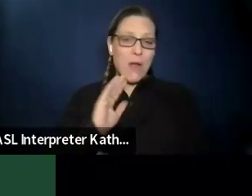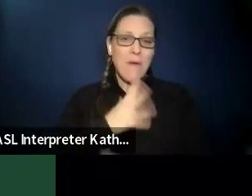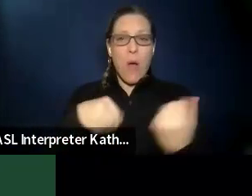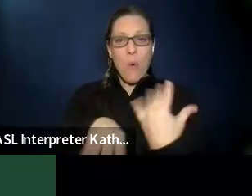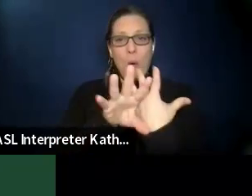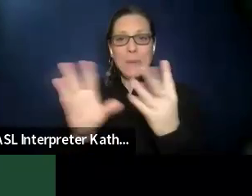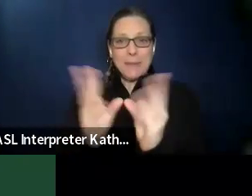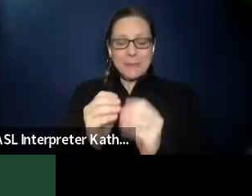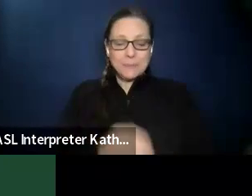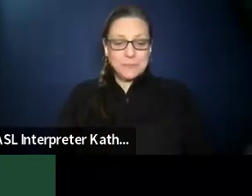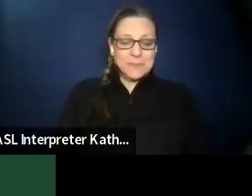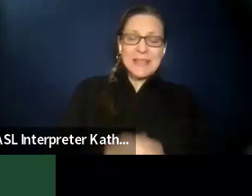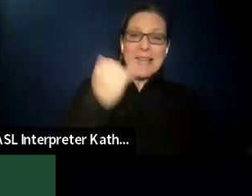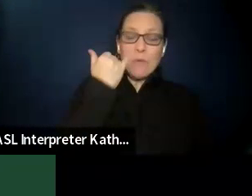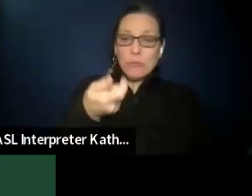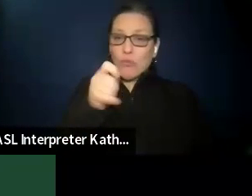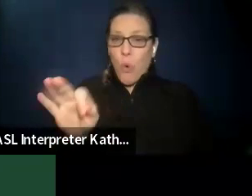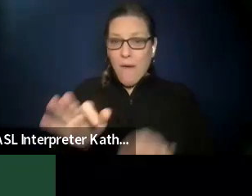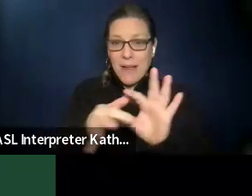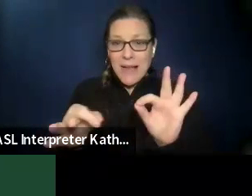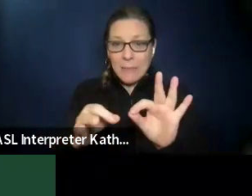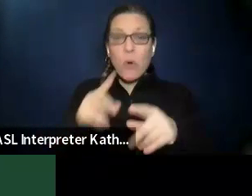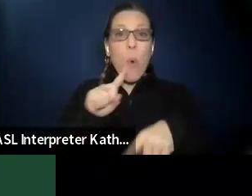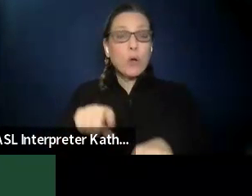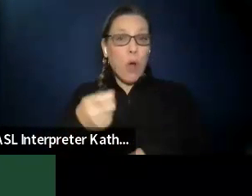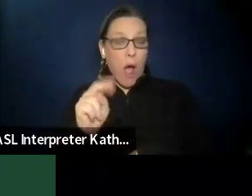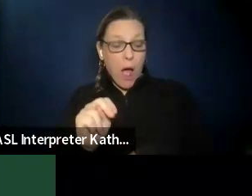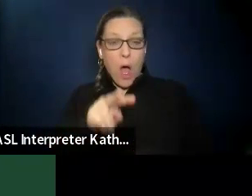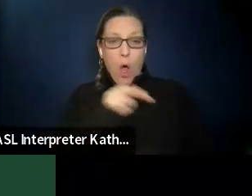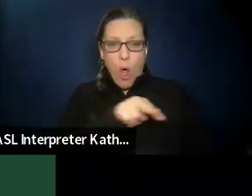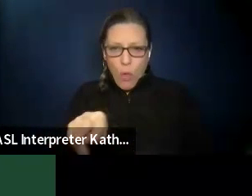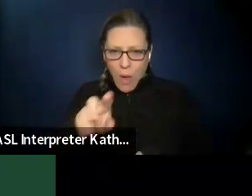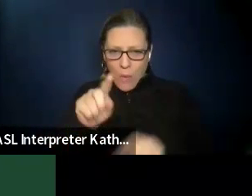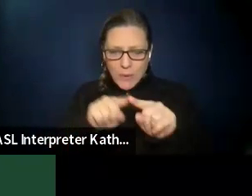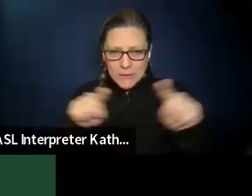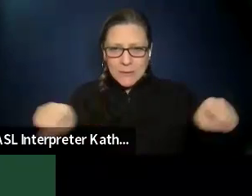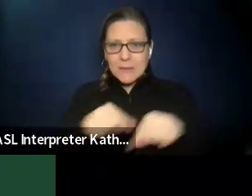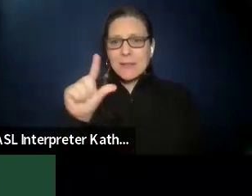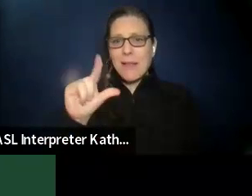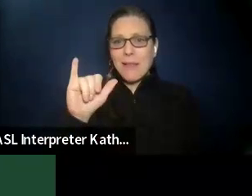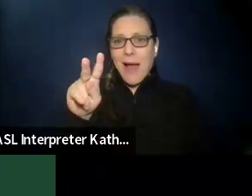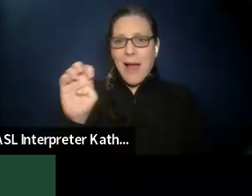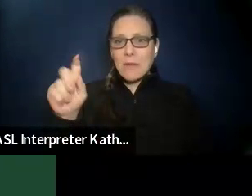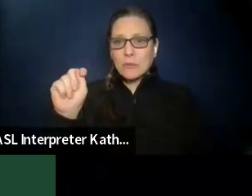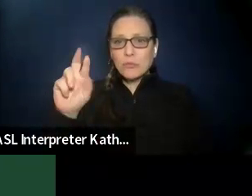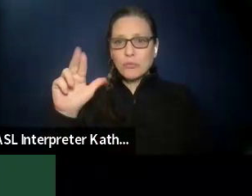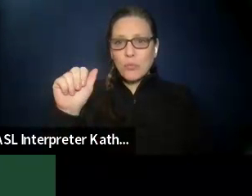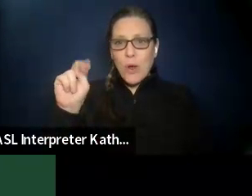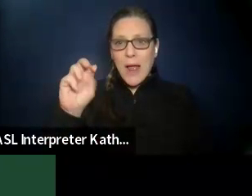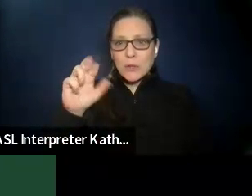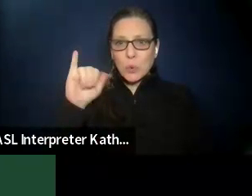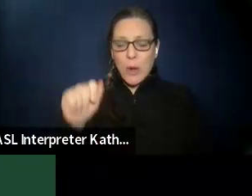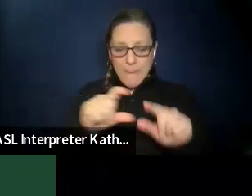To enable or disable captions on your screen, please look for and click the live transcript icon on the toolbar mentioned